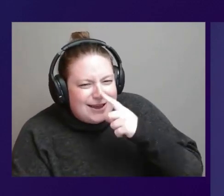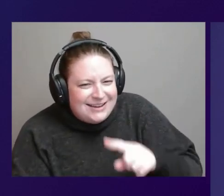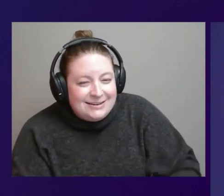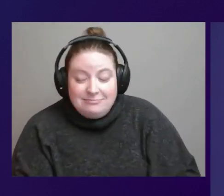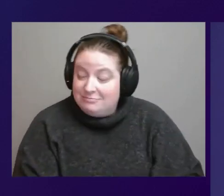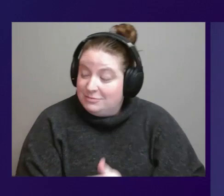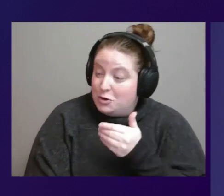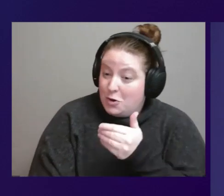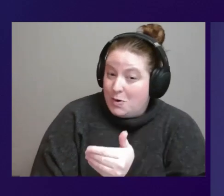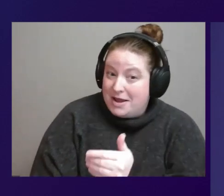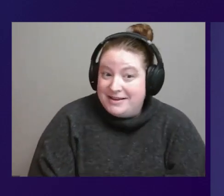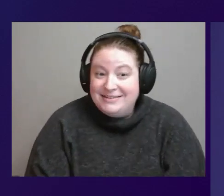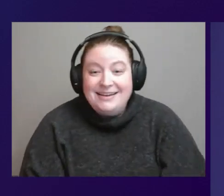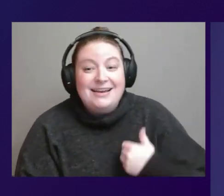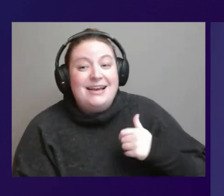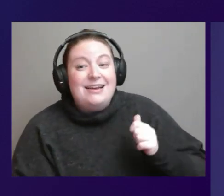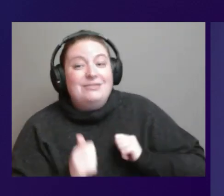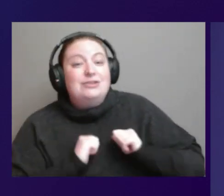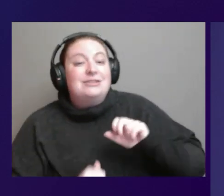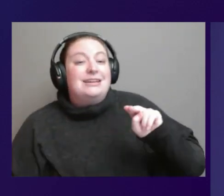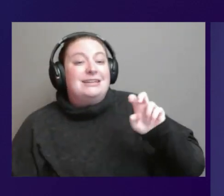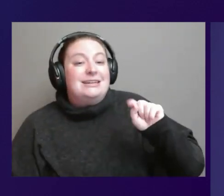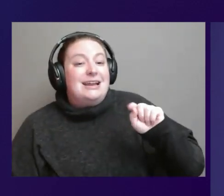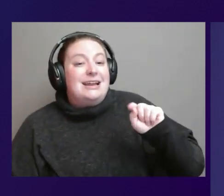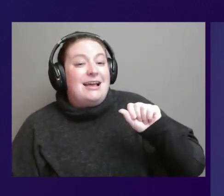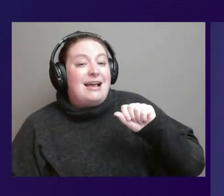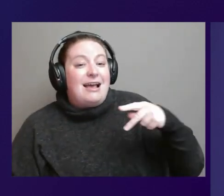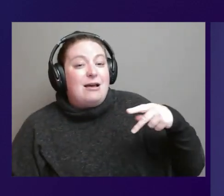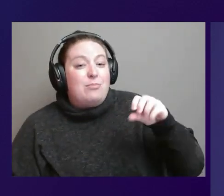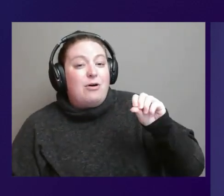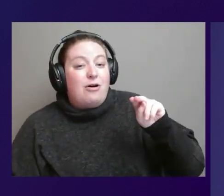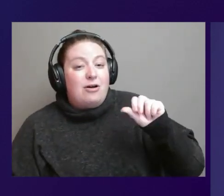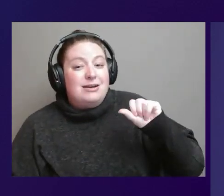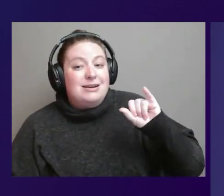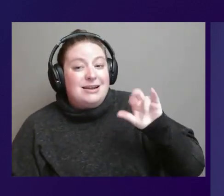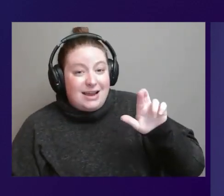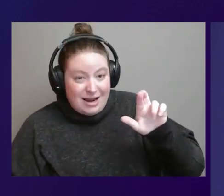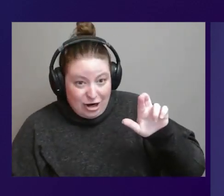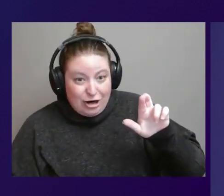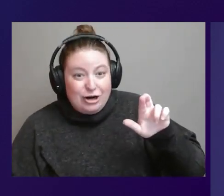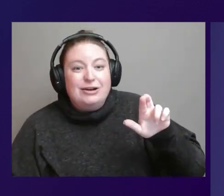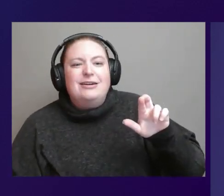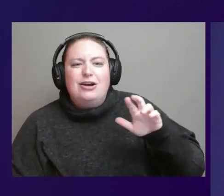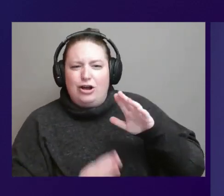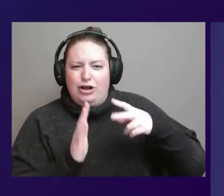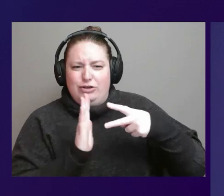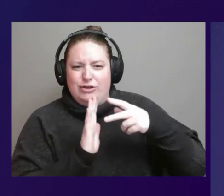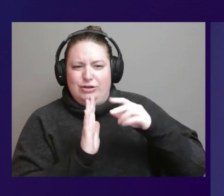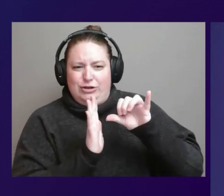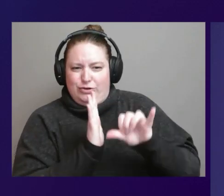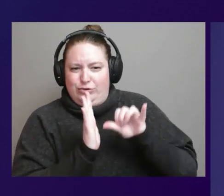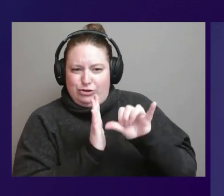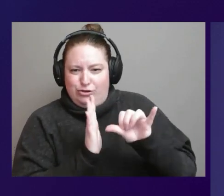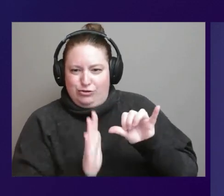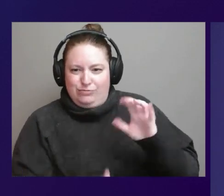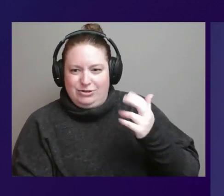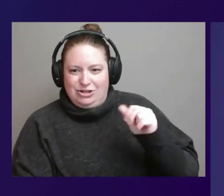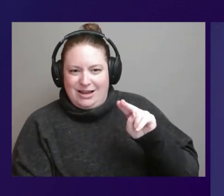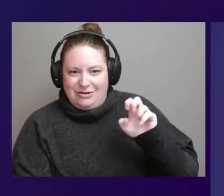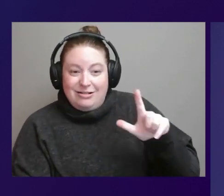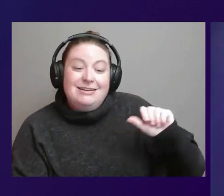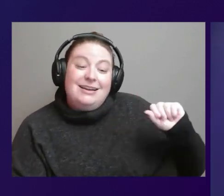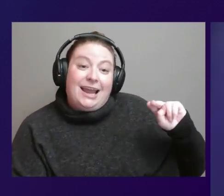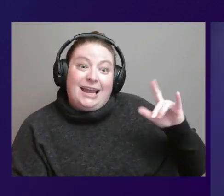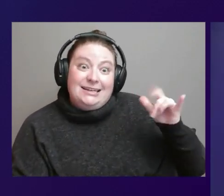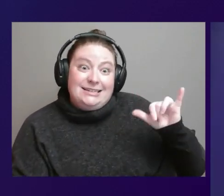have a show called NetApp On Air. It's on the NetApp YouTube channel. Mr. Andy Krudge is going to be a guest on there at some point in the very near future.